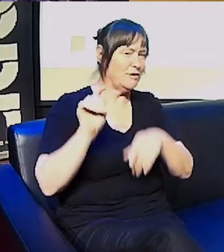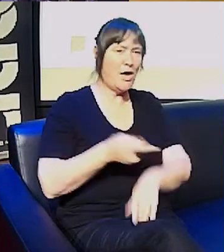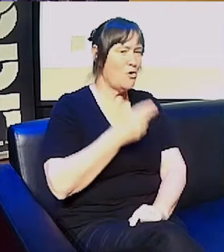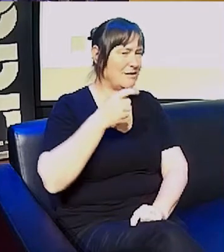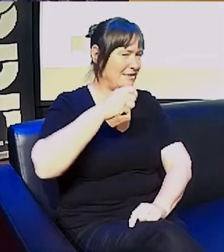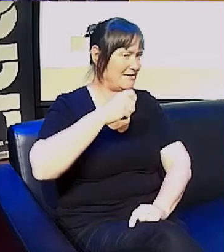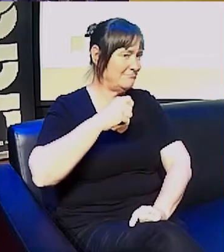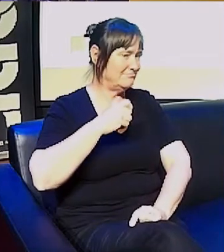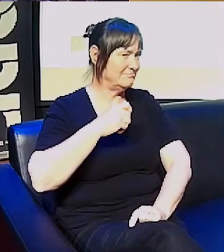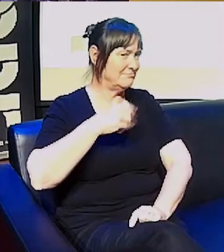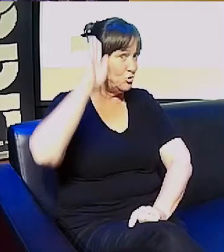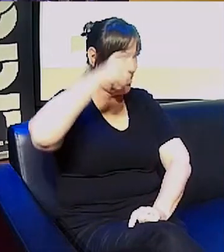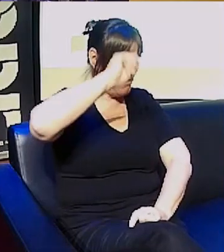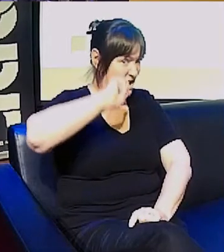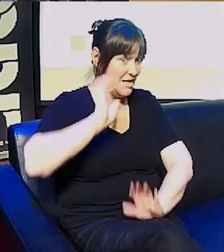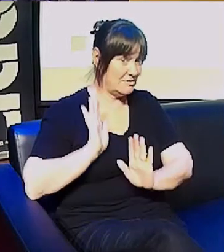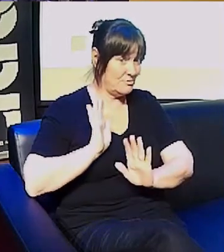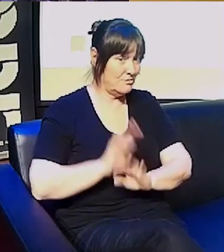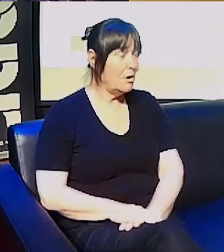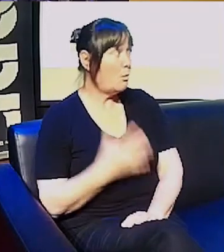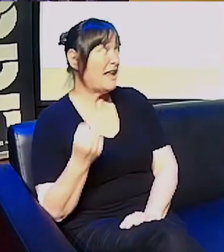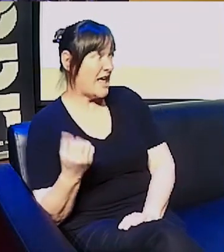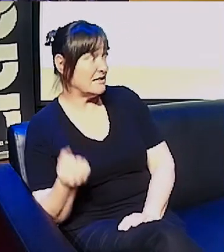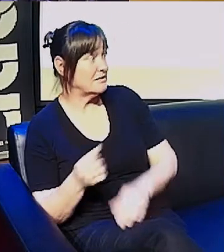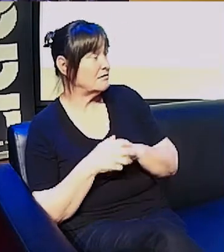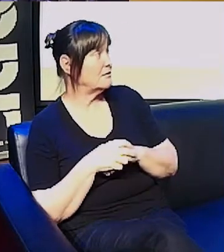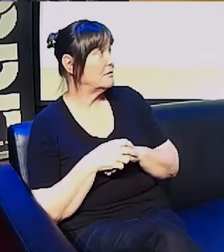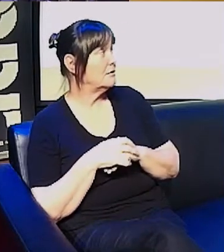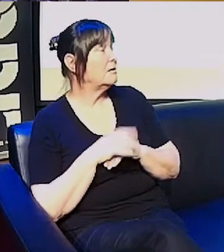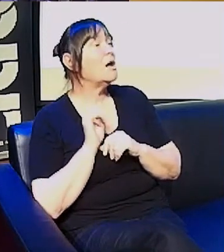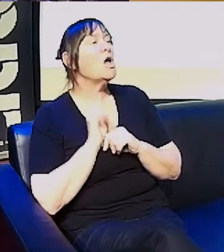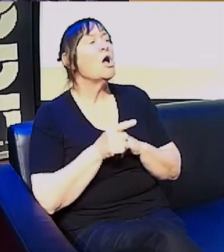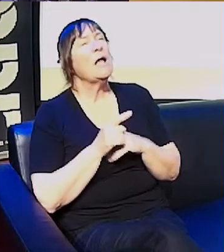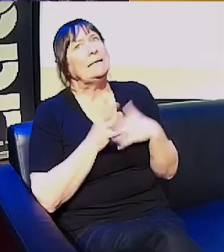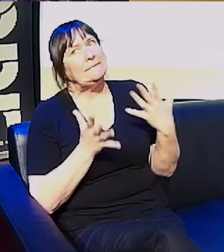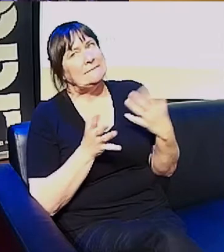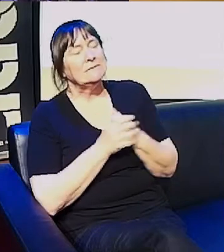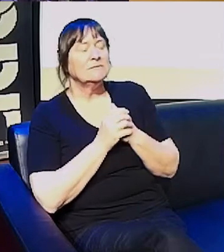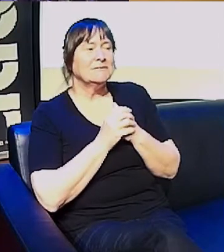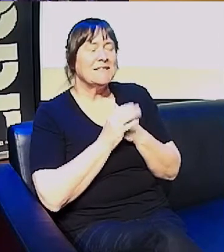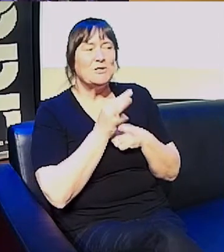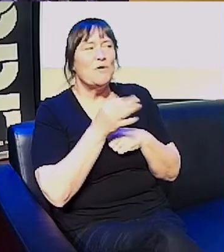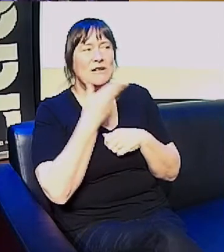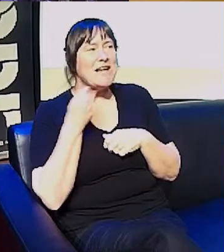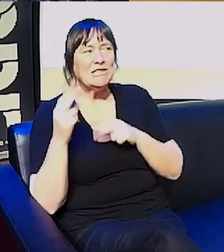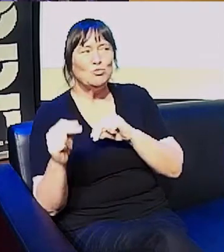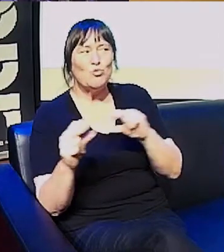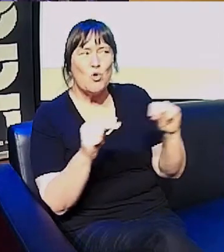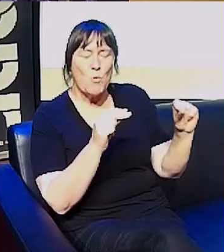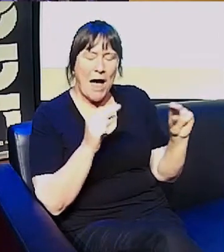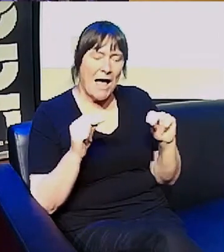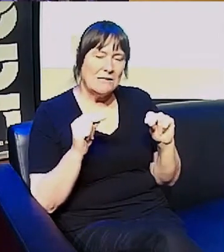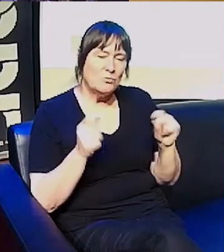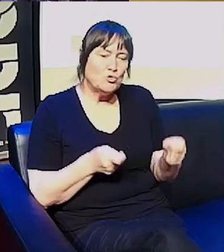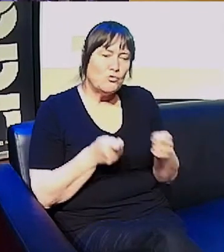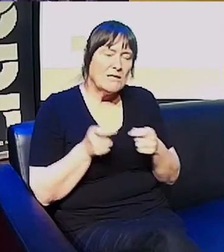enough. There is a fairly unkind rumour, but I want to sort of put it to you